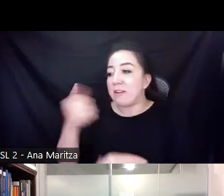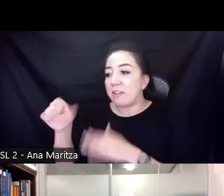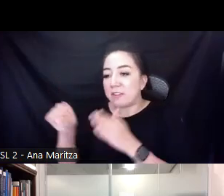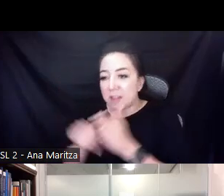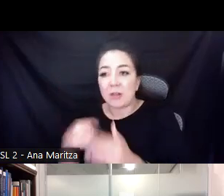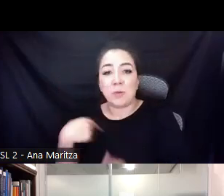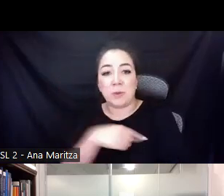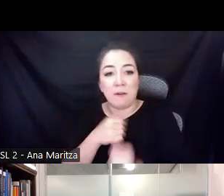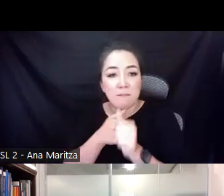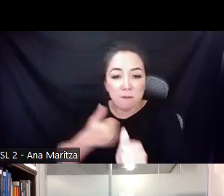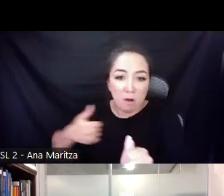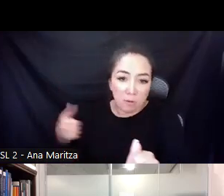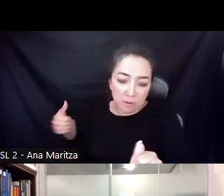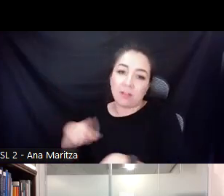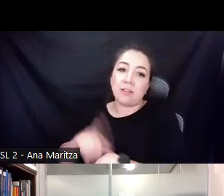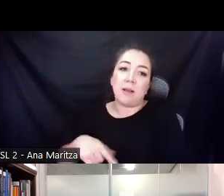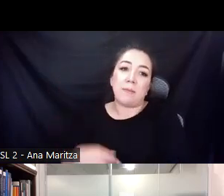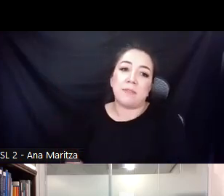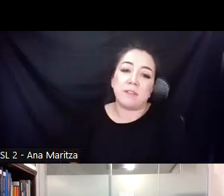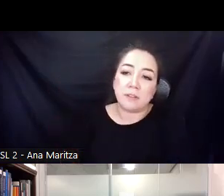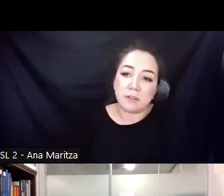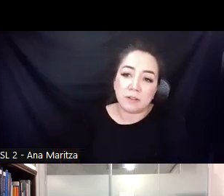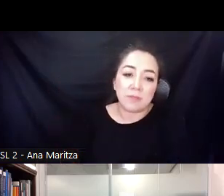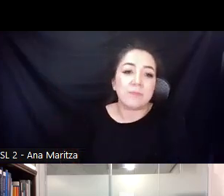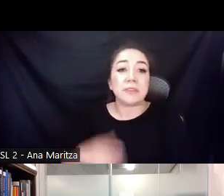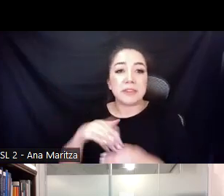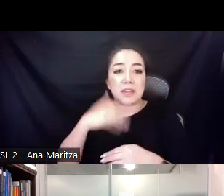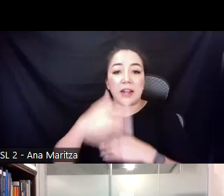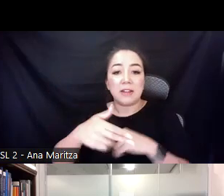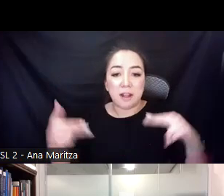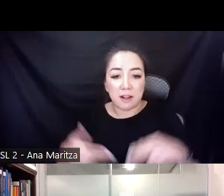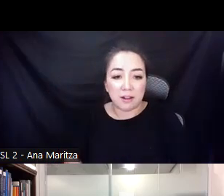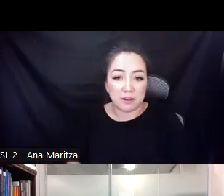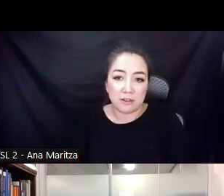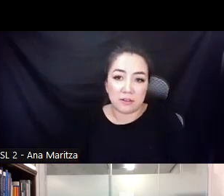we are falling behind the times. Next slide.